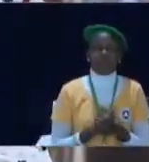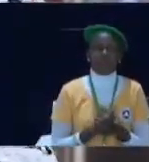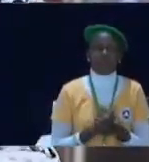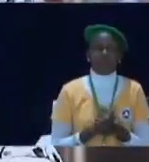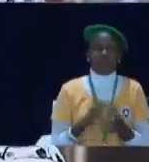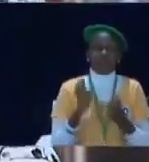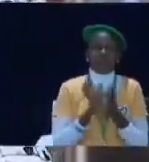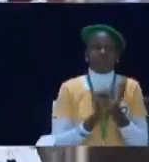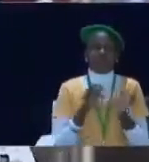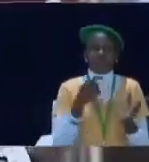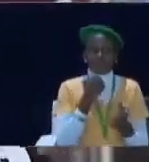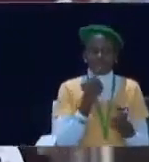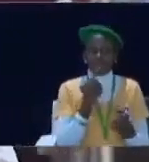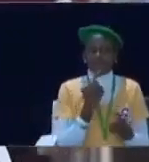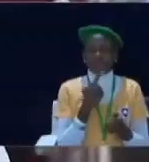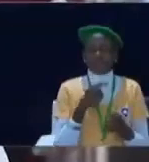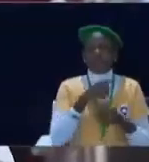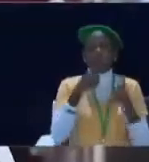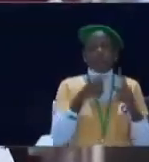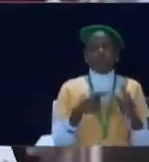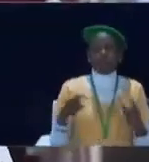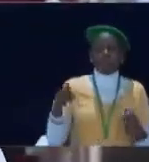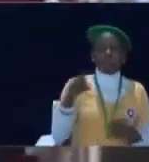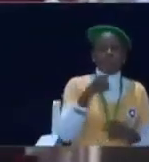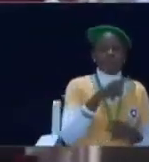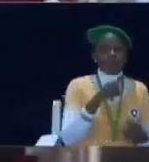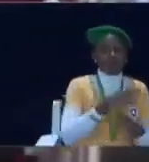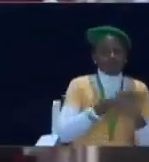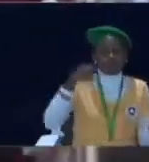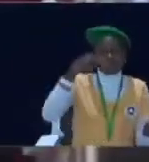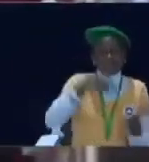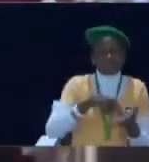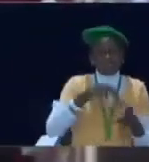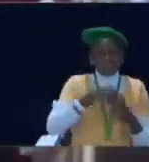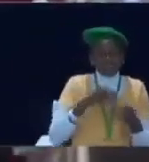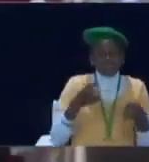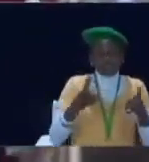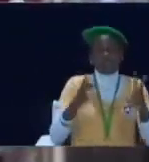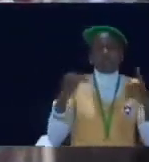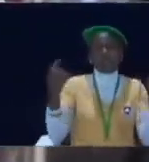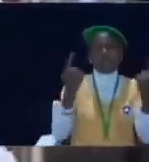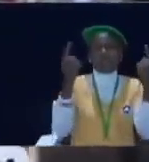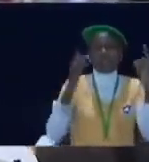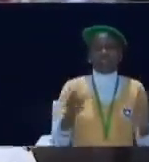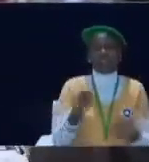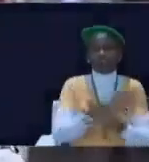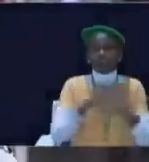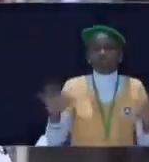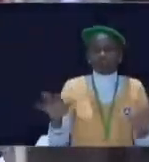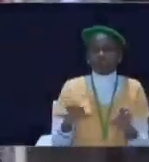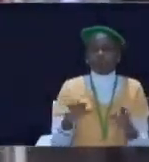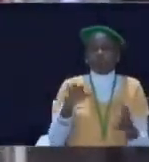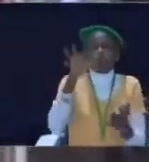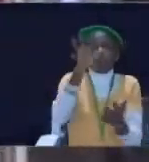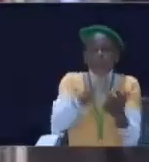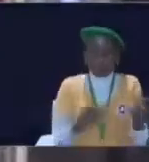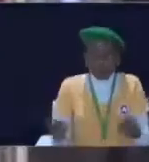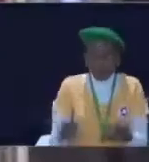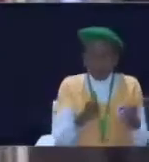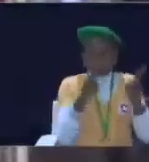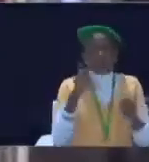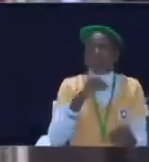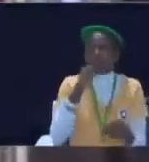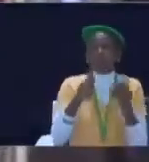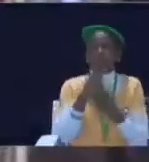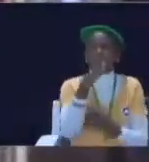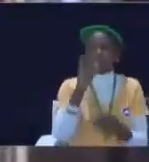The Bible says, when you don't stand in the ways of sinners, you don't walk in the path of ungodly